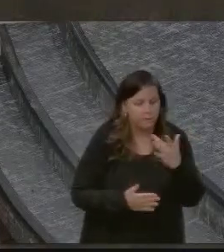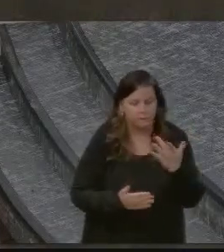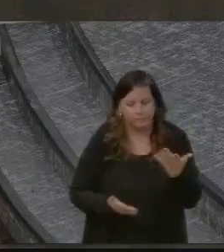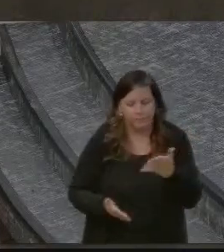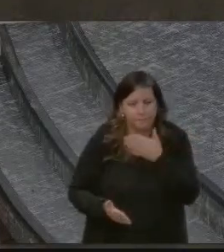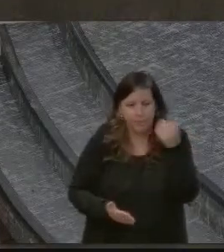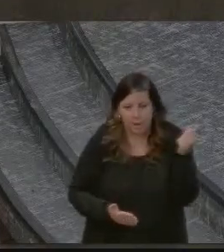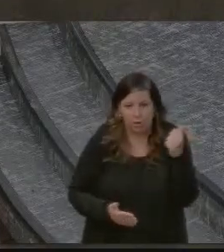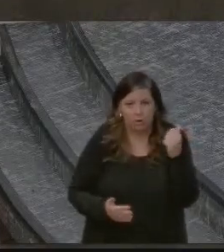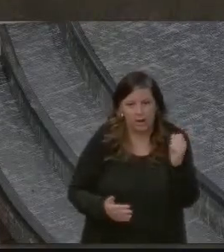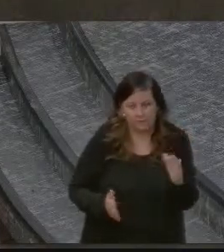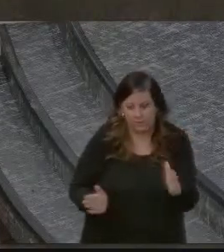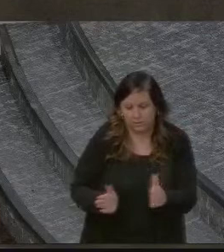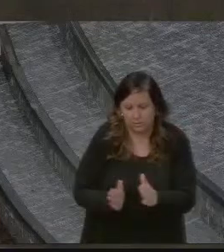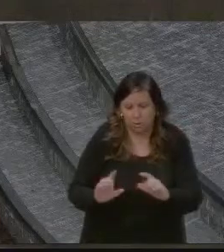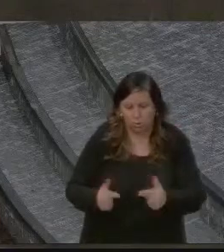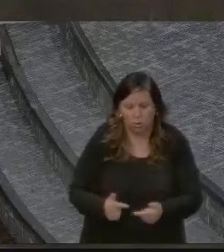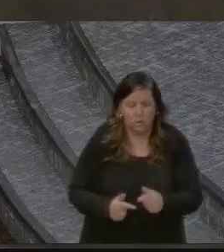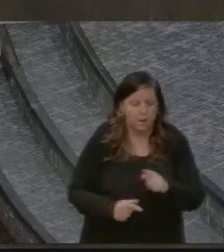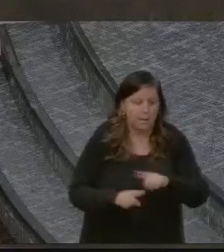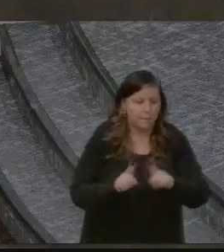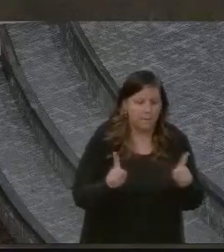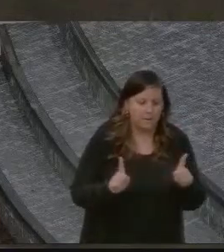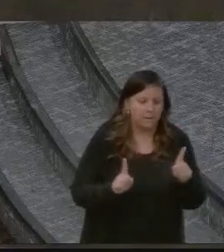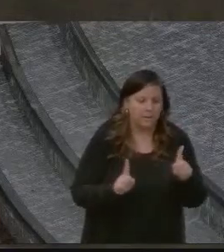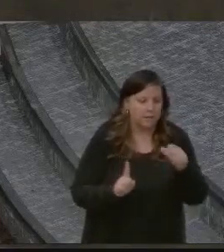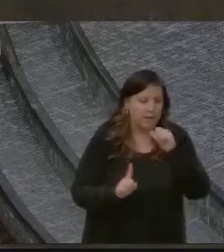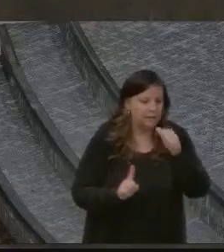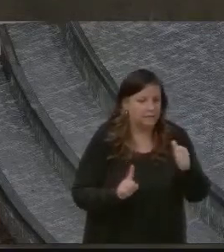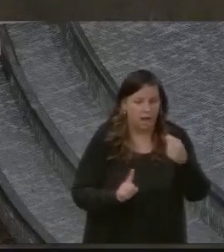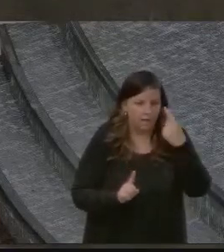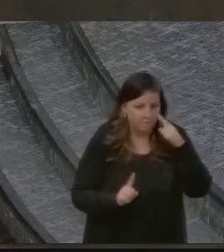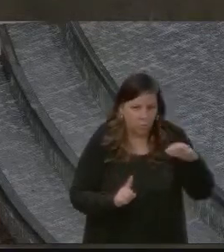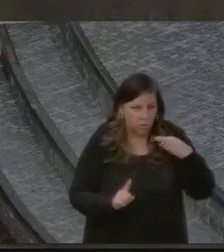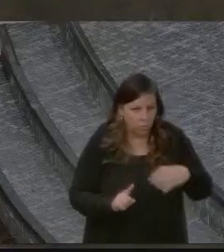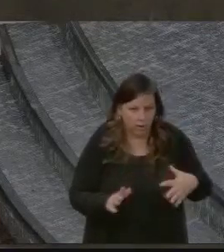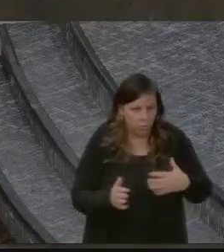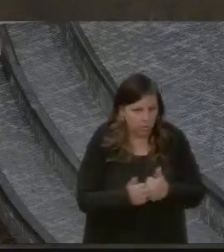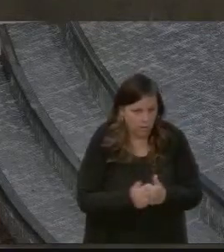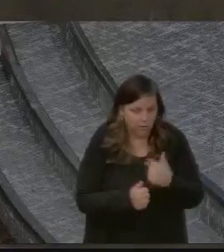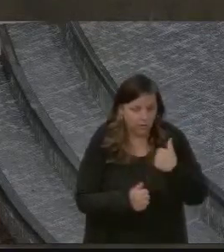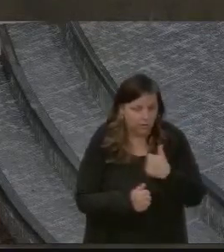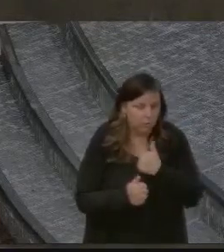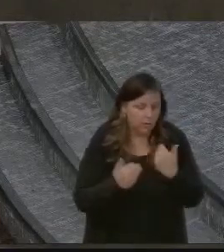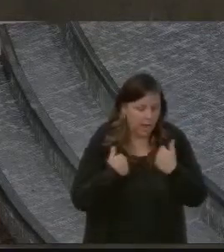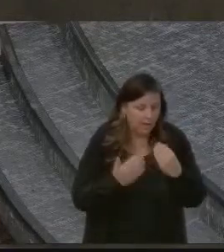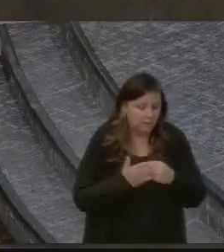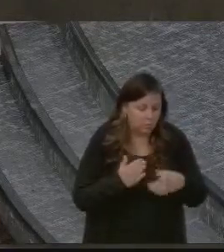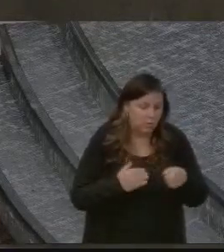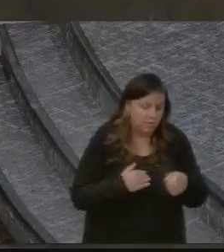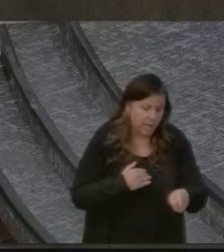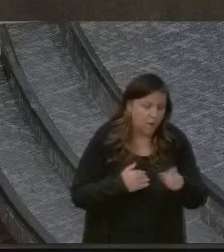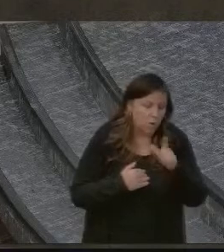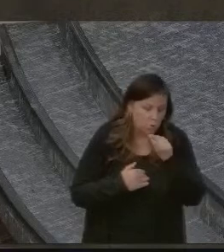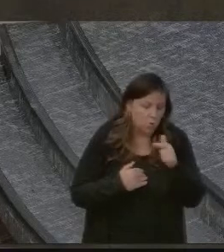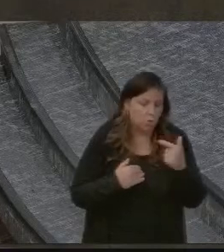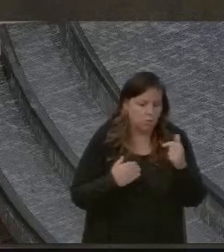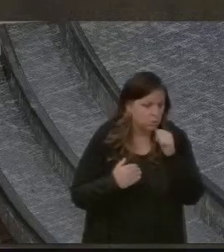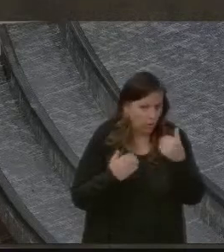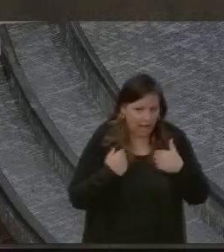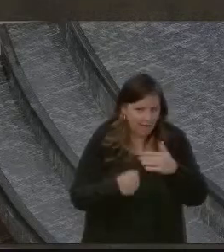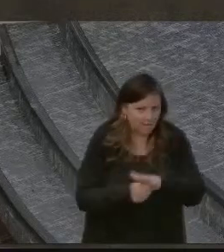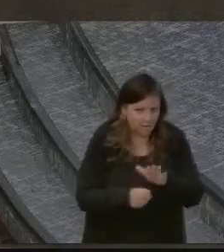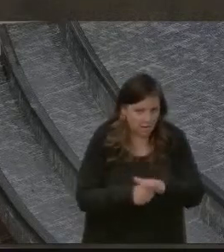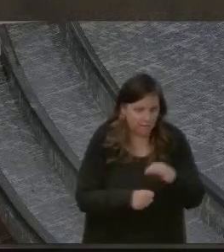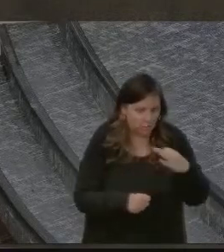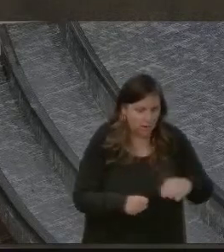but it is not designed to be for credit recovery. We do have students there who are credit deficient, but we also